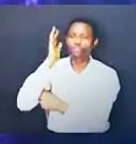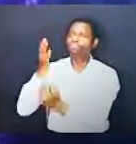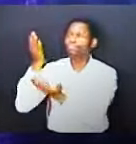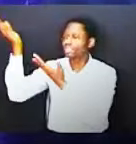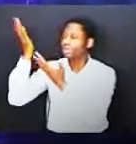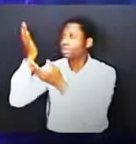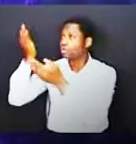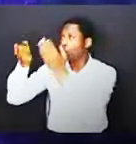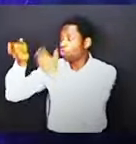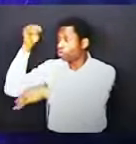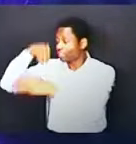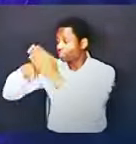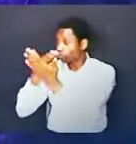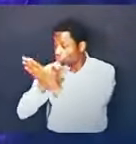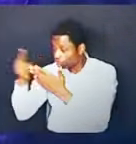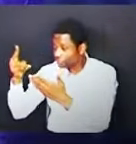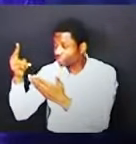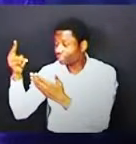Now,